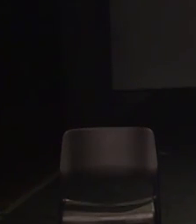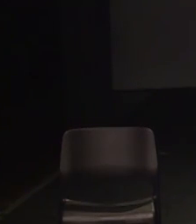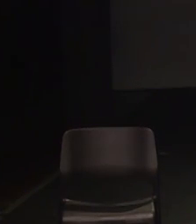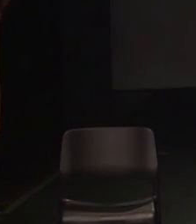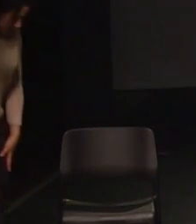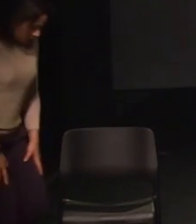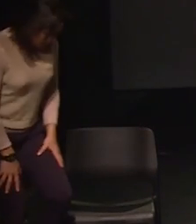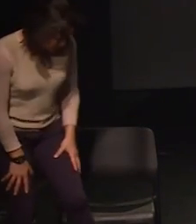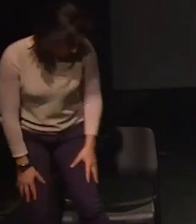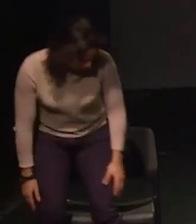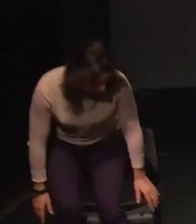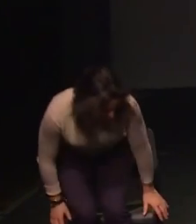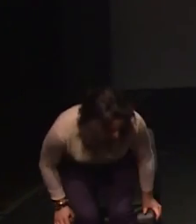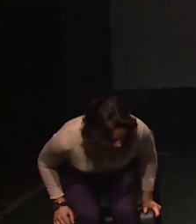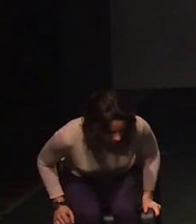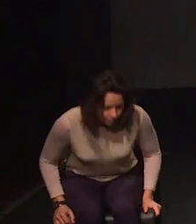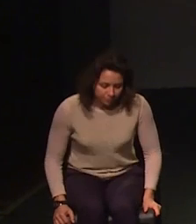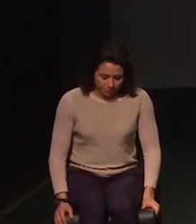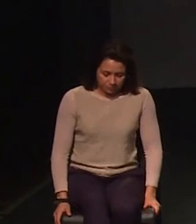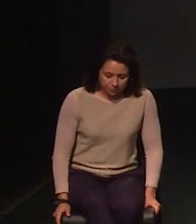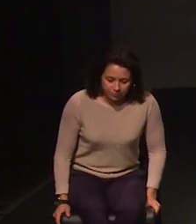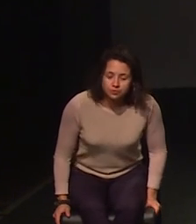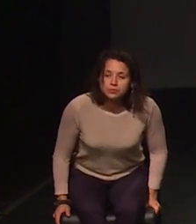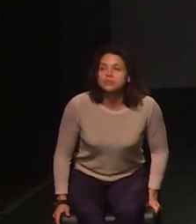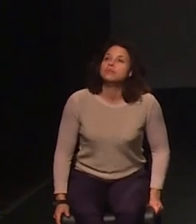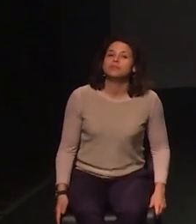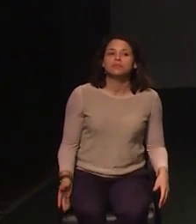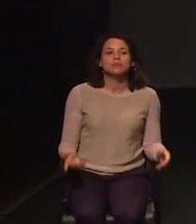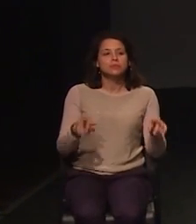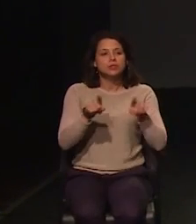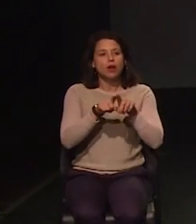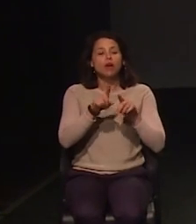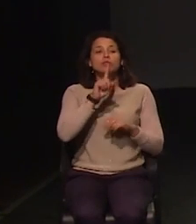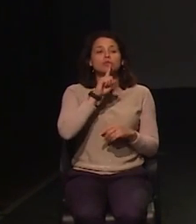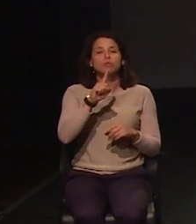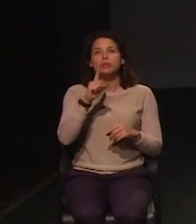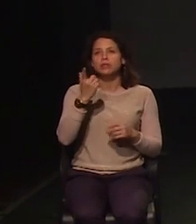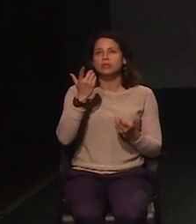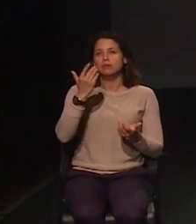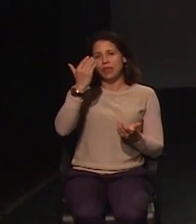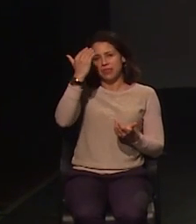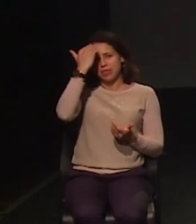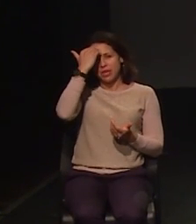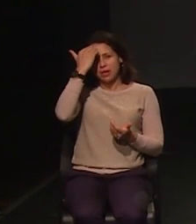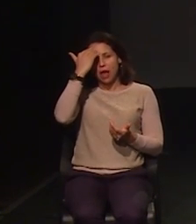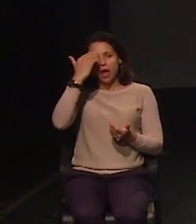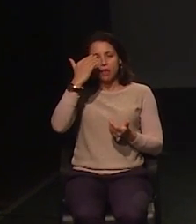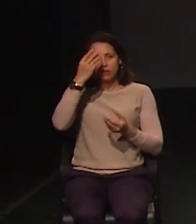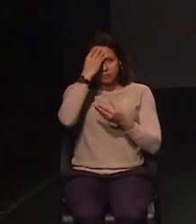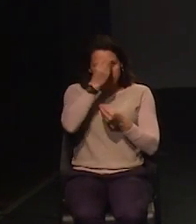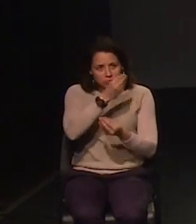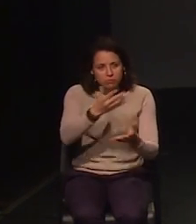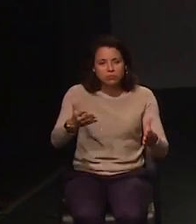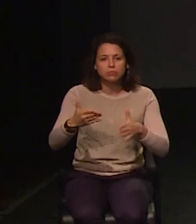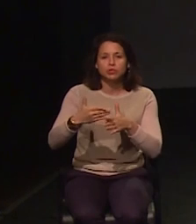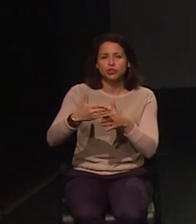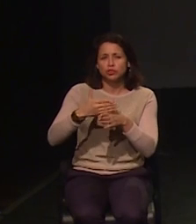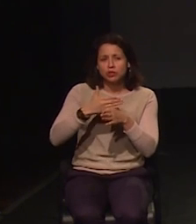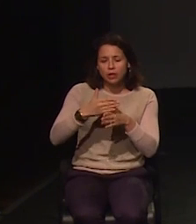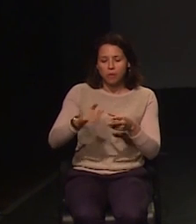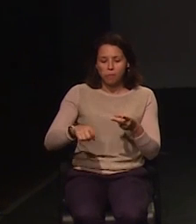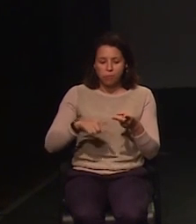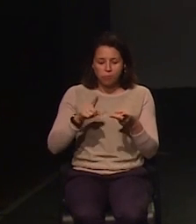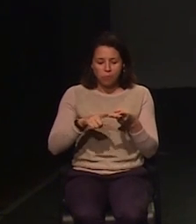knowledge sharing. I mean, it's been said before, and we'll say it again, that the knowledge sharing and the access that has been afforded by